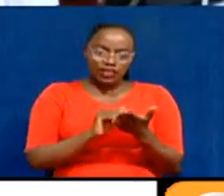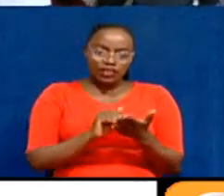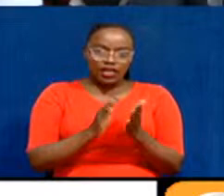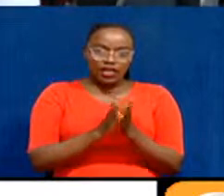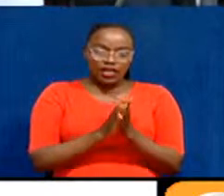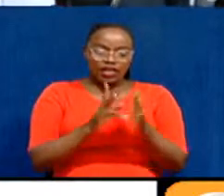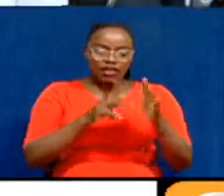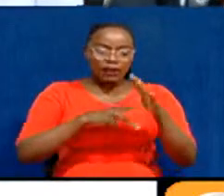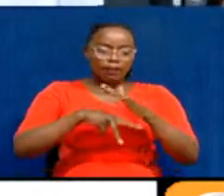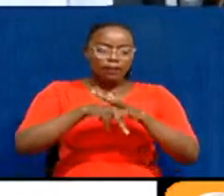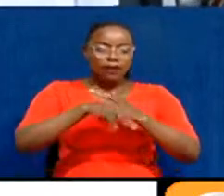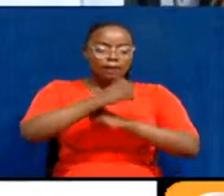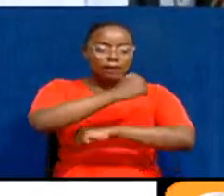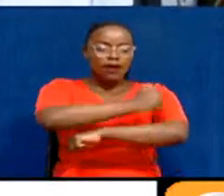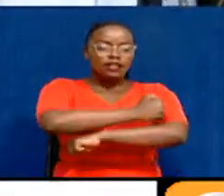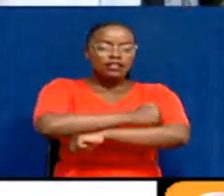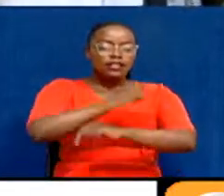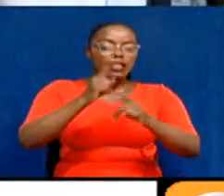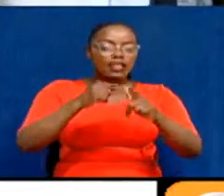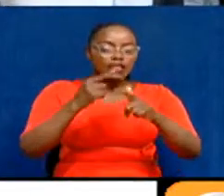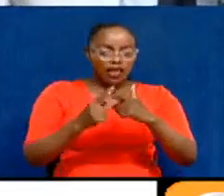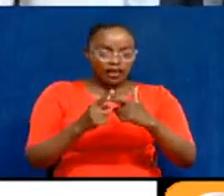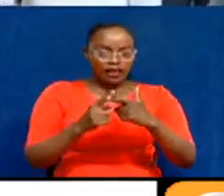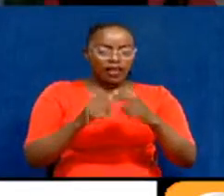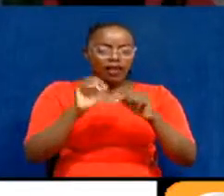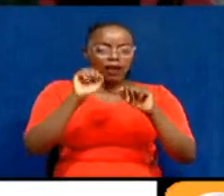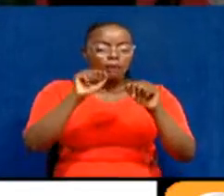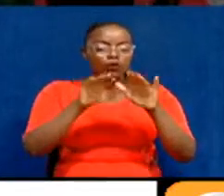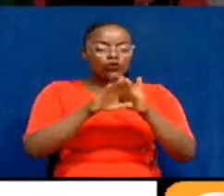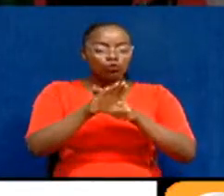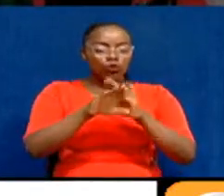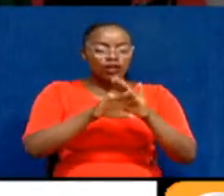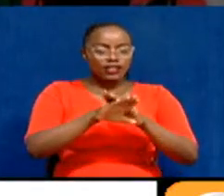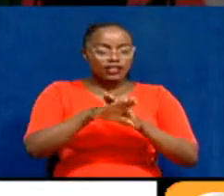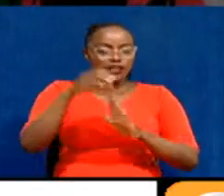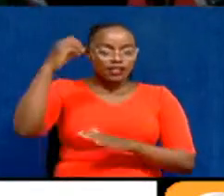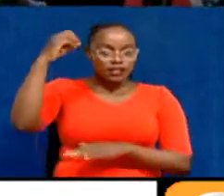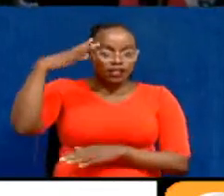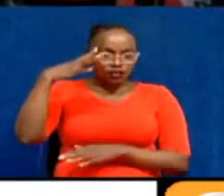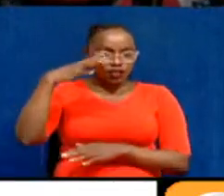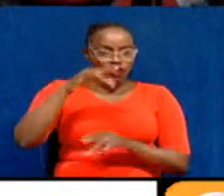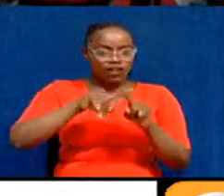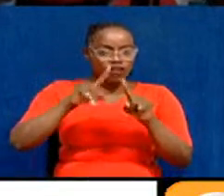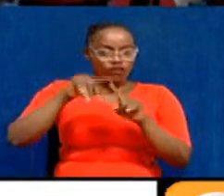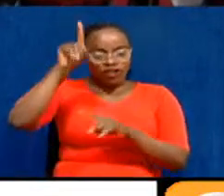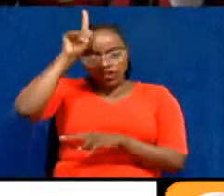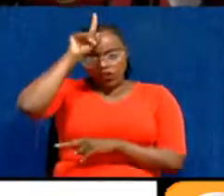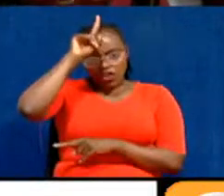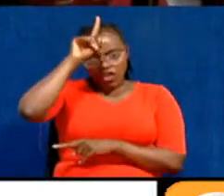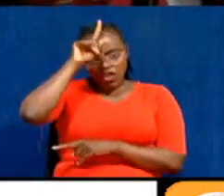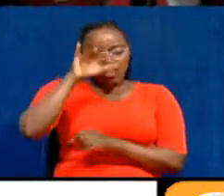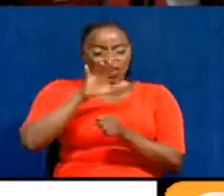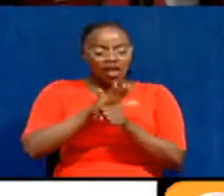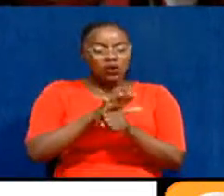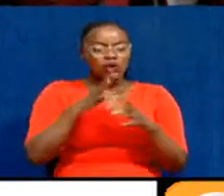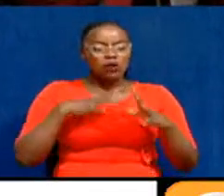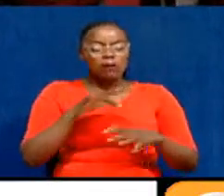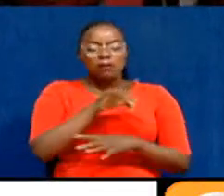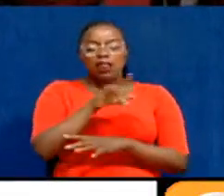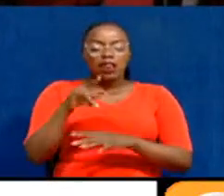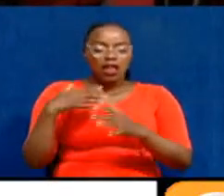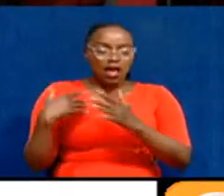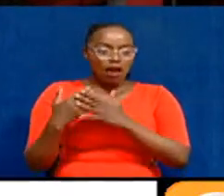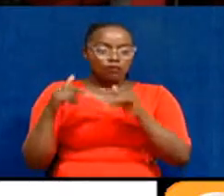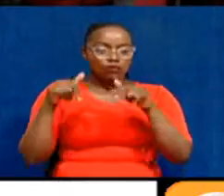and primary schools, and therein you will access electricity across the villages. And quite a number of people